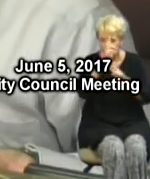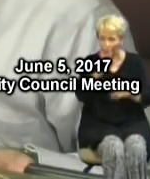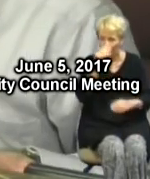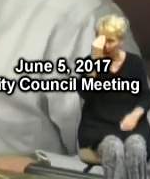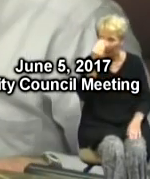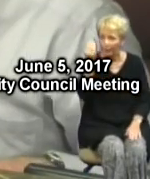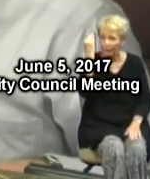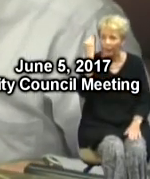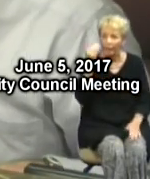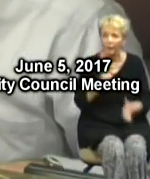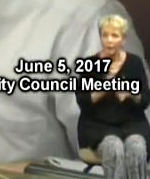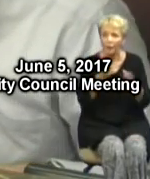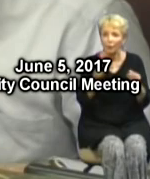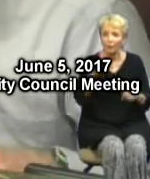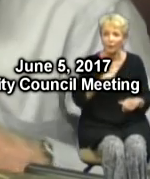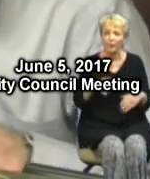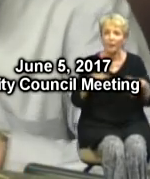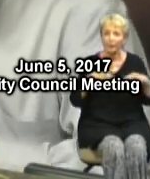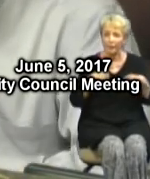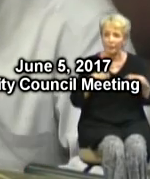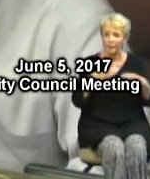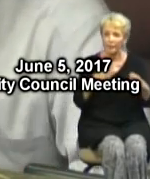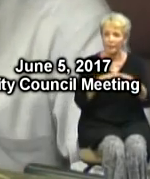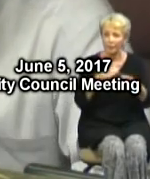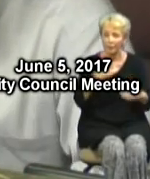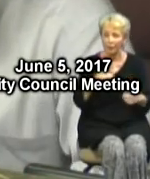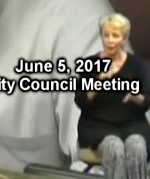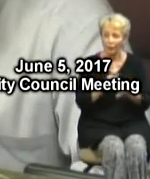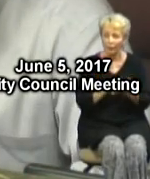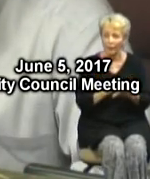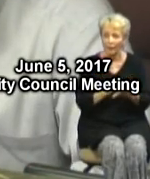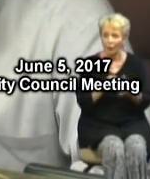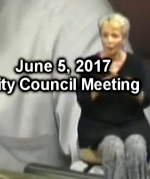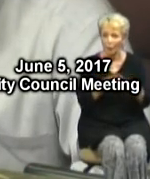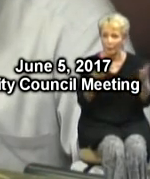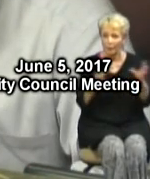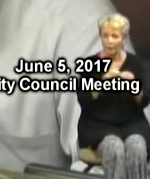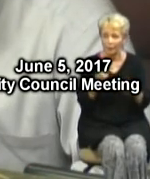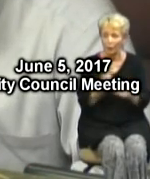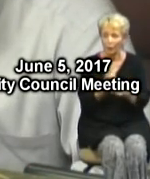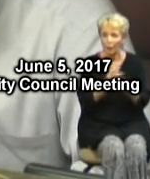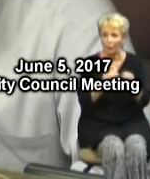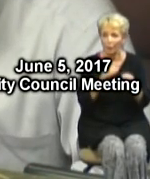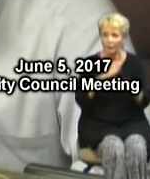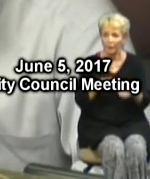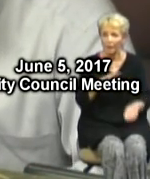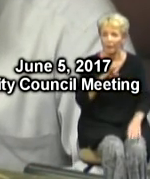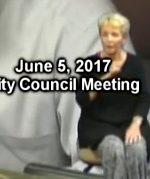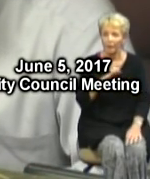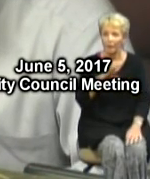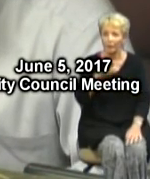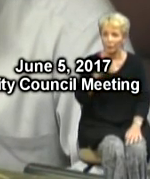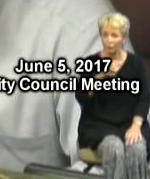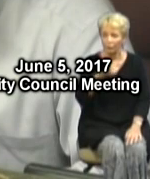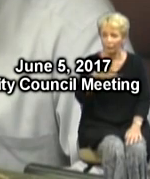This resolution is going to be adopted by Morganton City Council in open session during a regular meeting held on the 5th day of